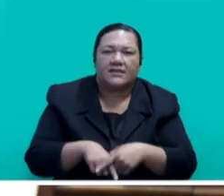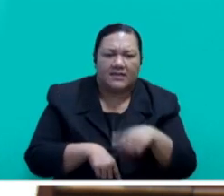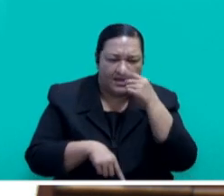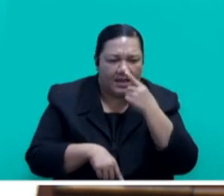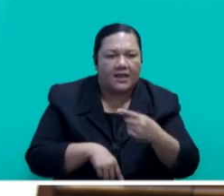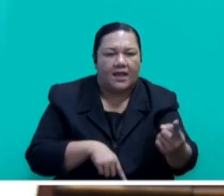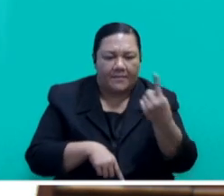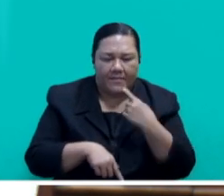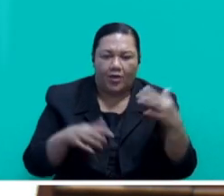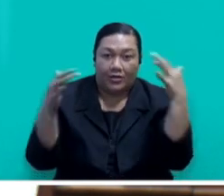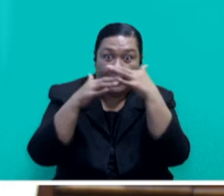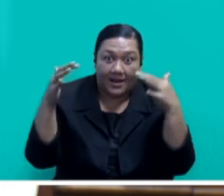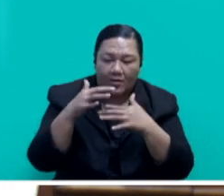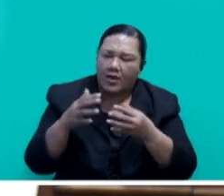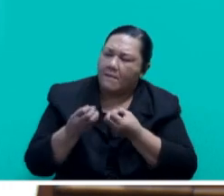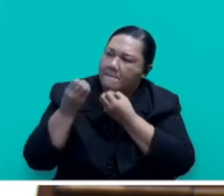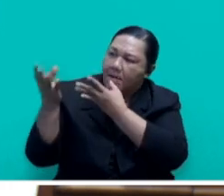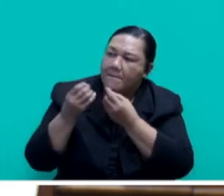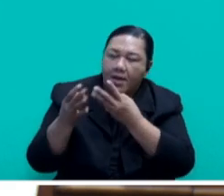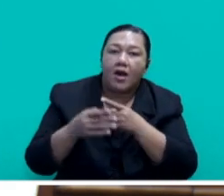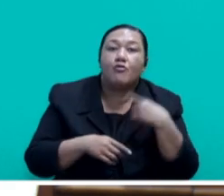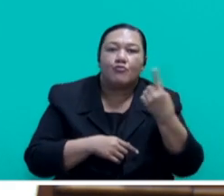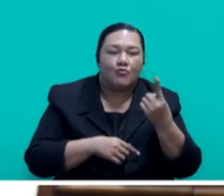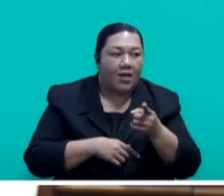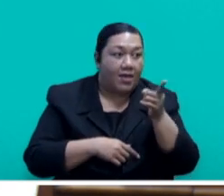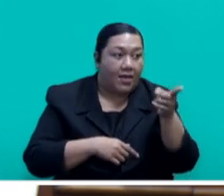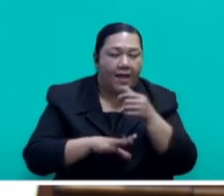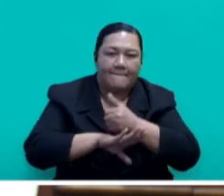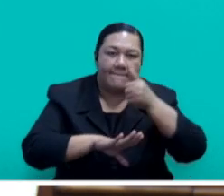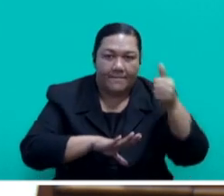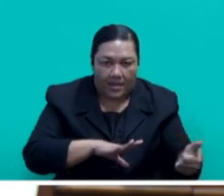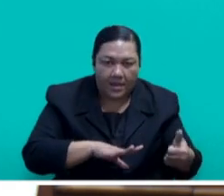network and tell the government about those.